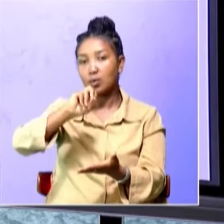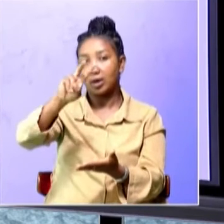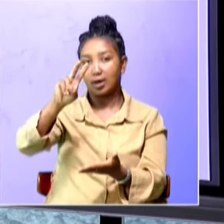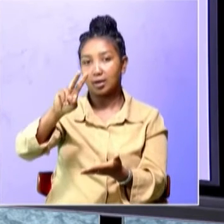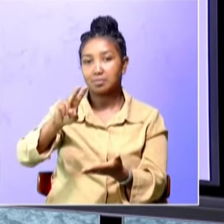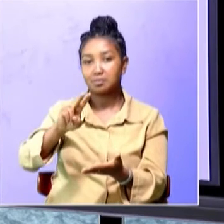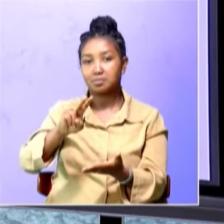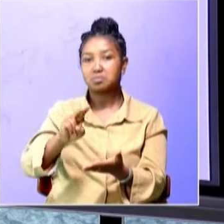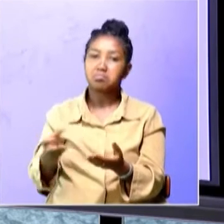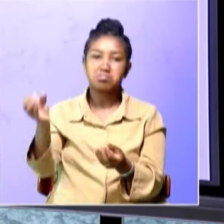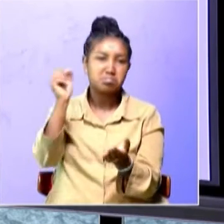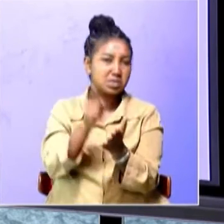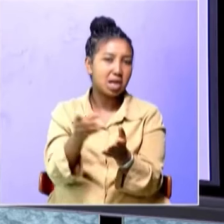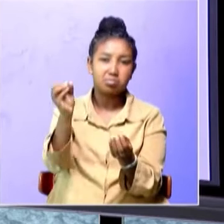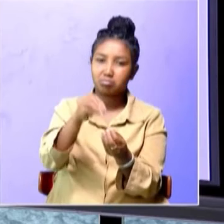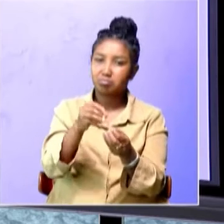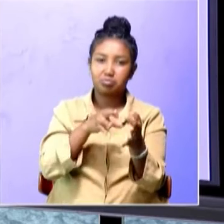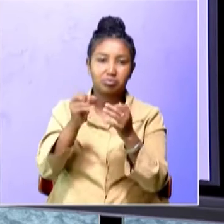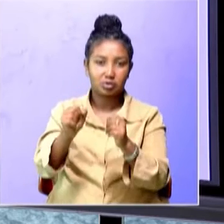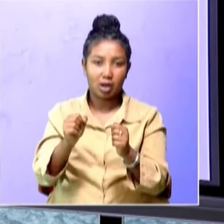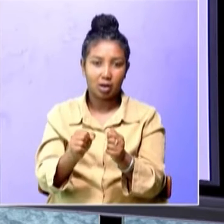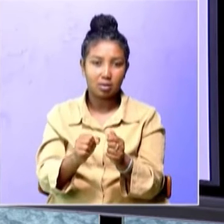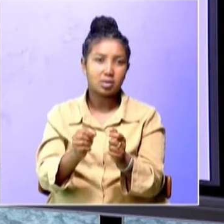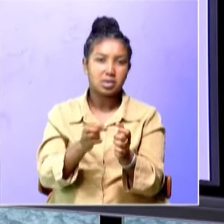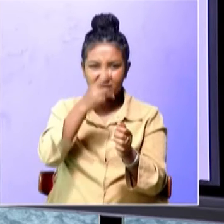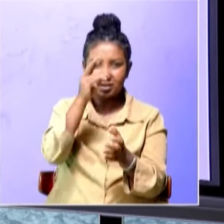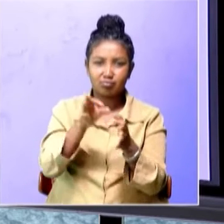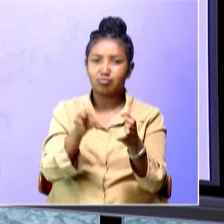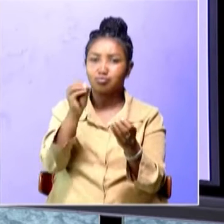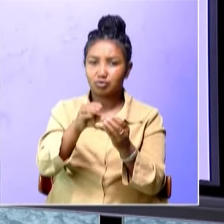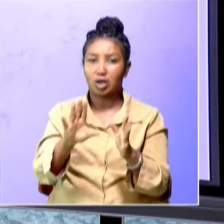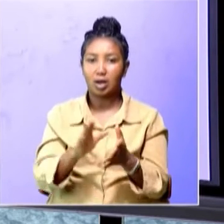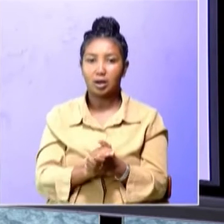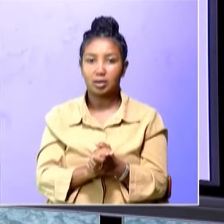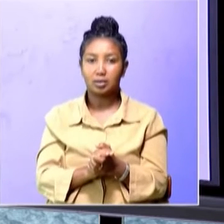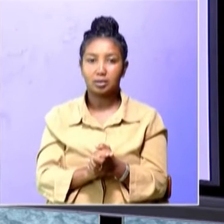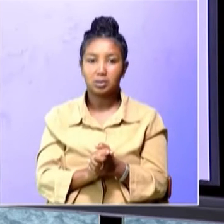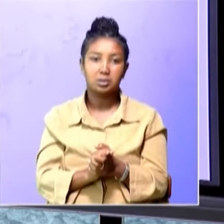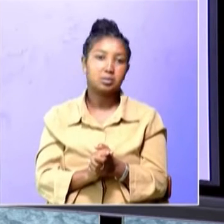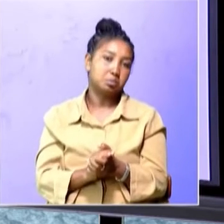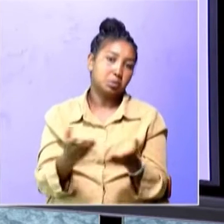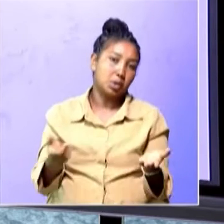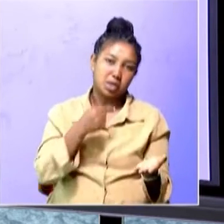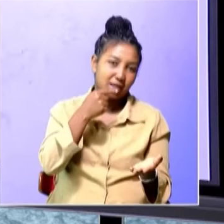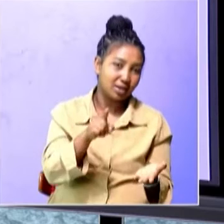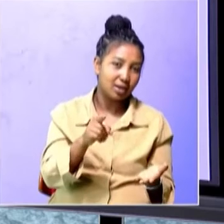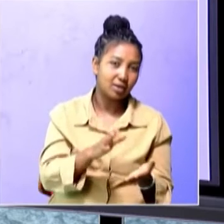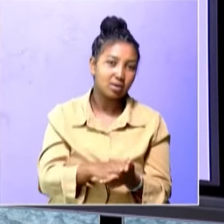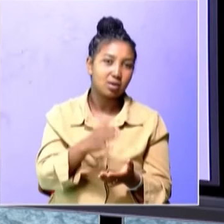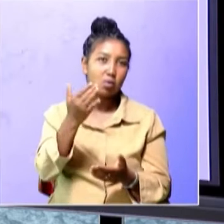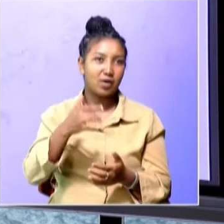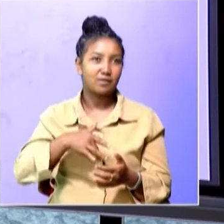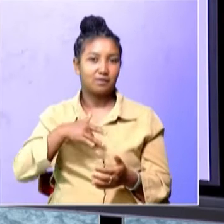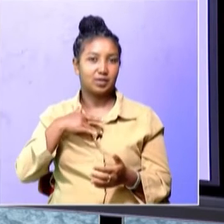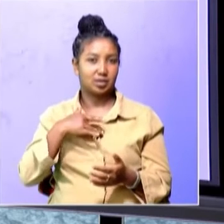You can give more explanations here, by the way, more reasons here. All right. Yeah, you can say, or you can tell what